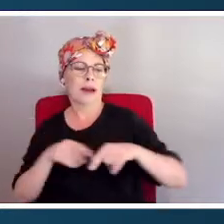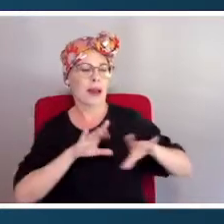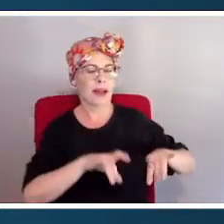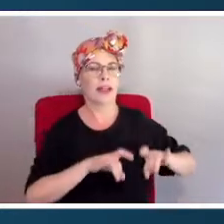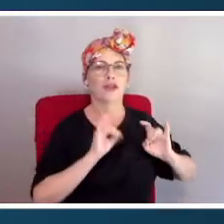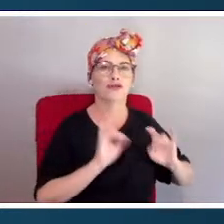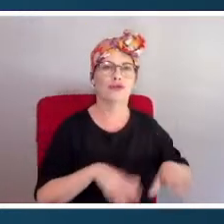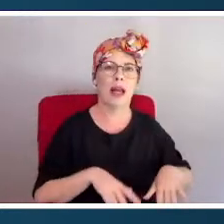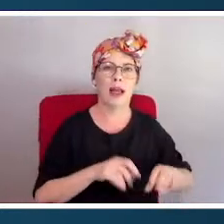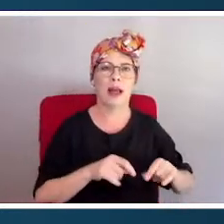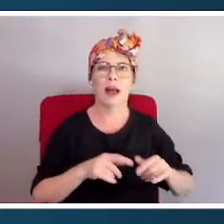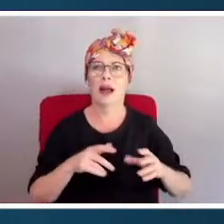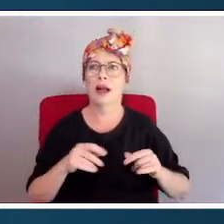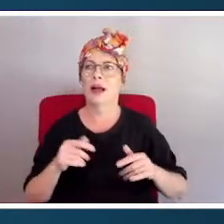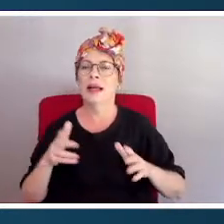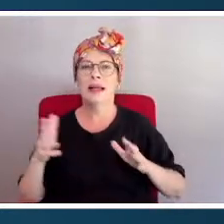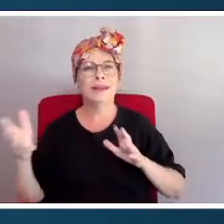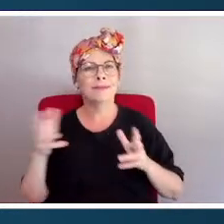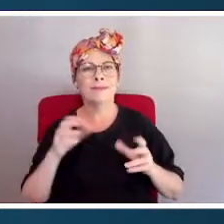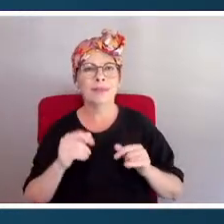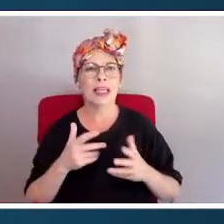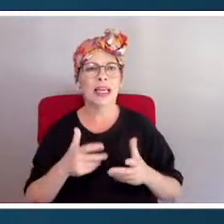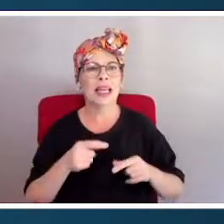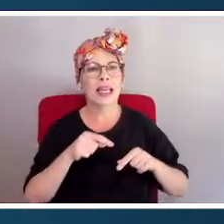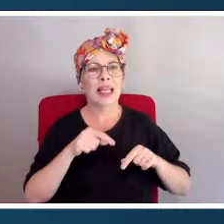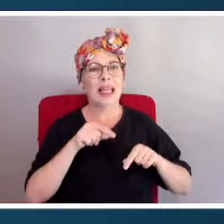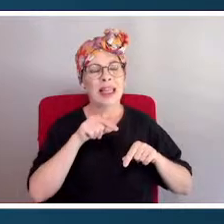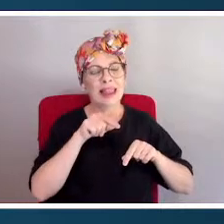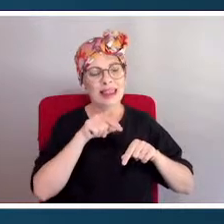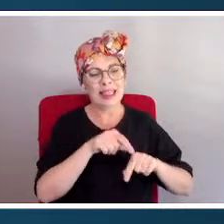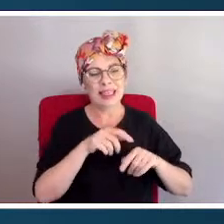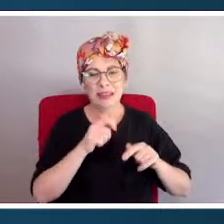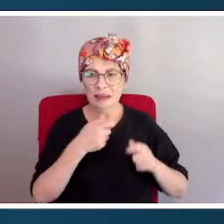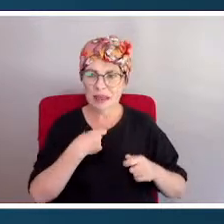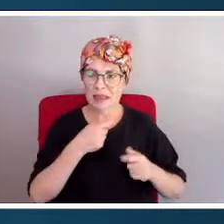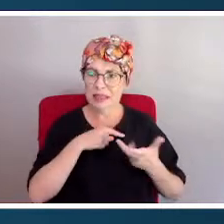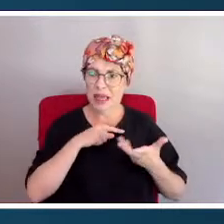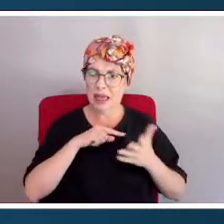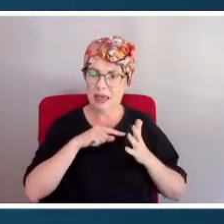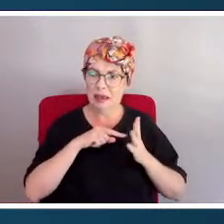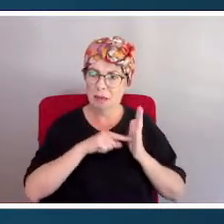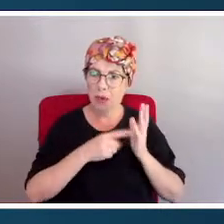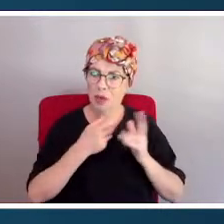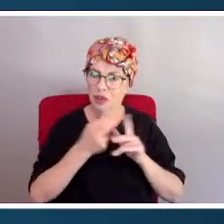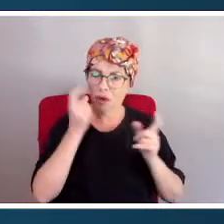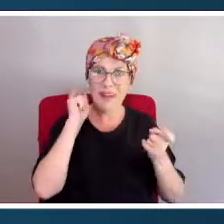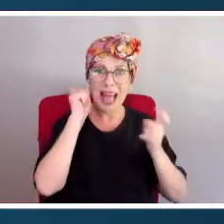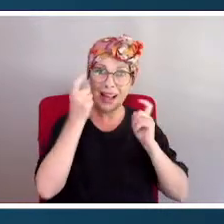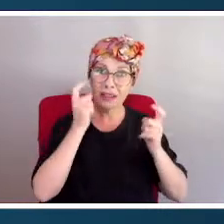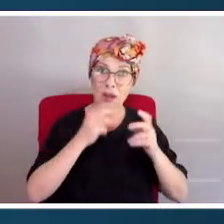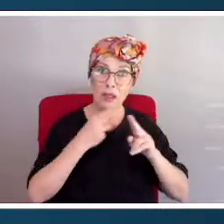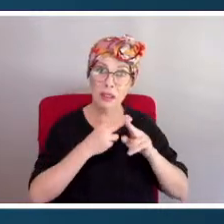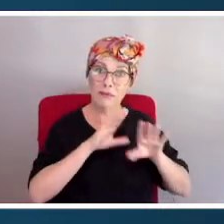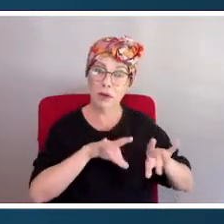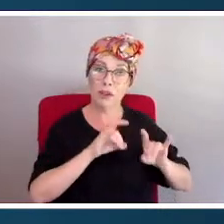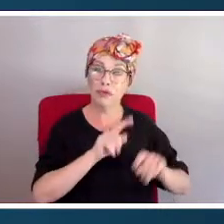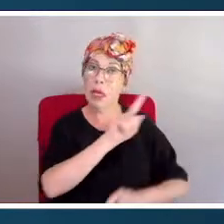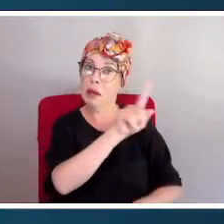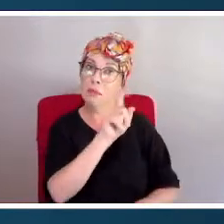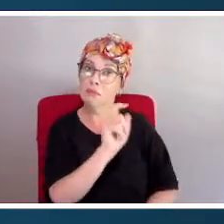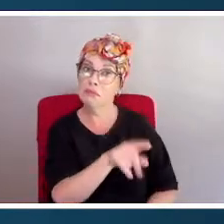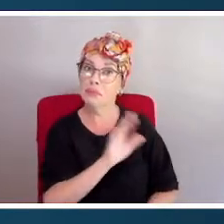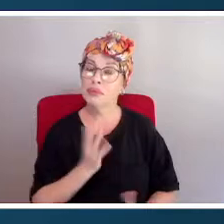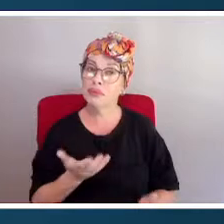in Australia? That's a question I want to leave you with. This is also a consideration for